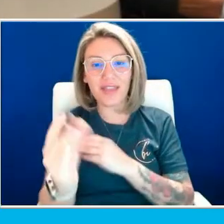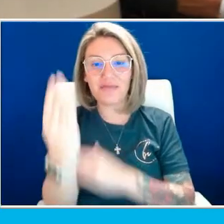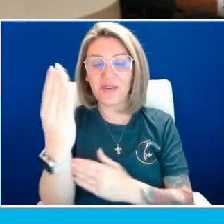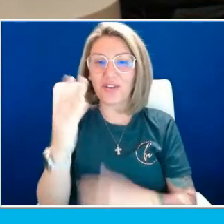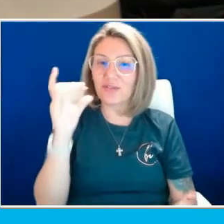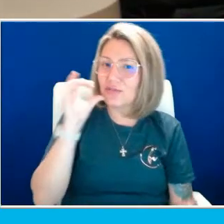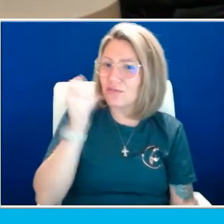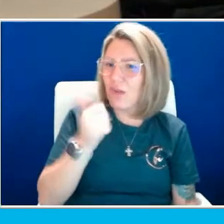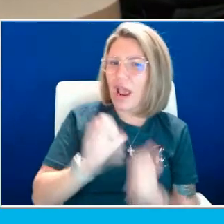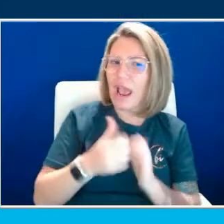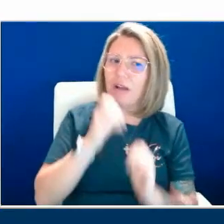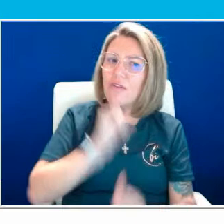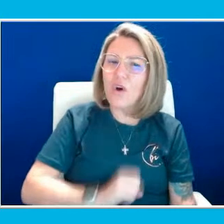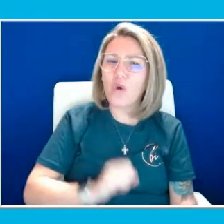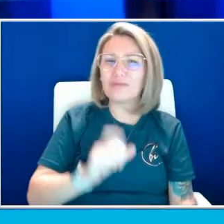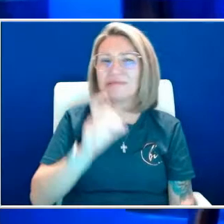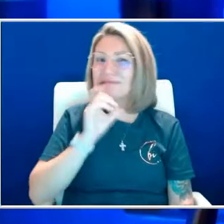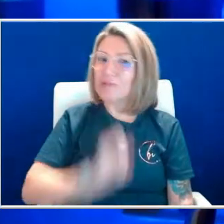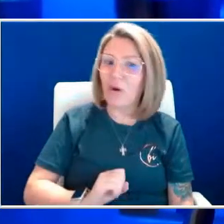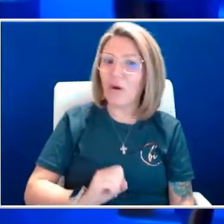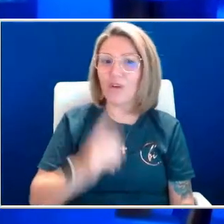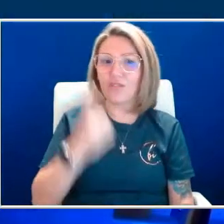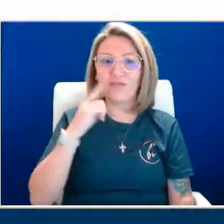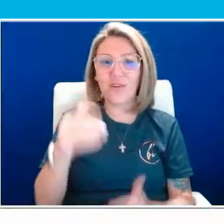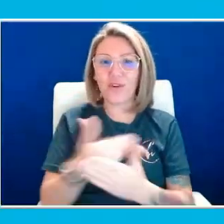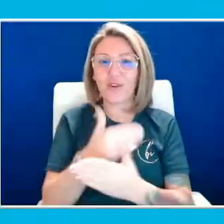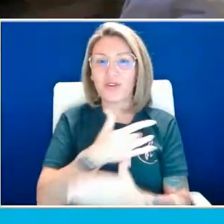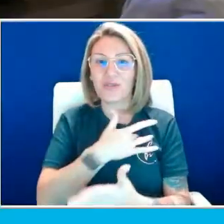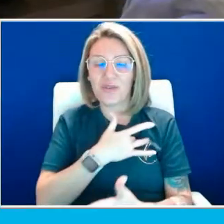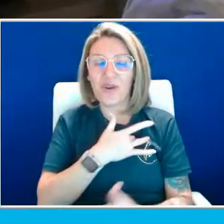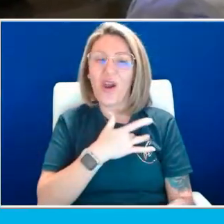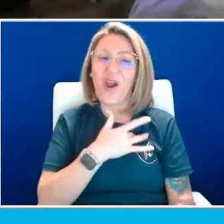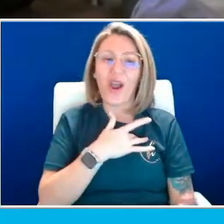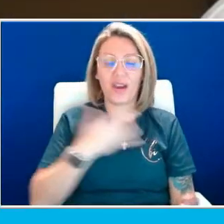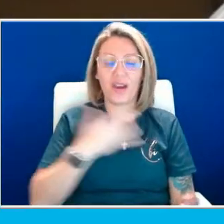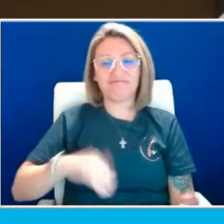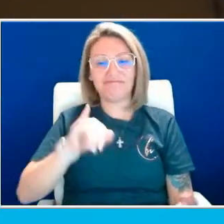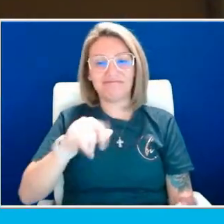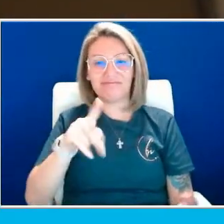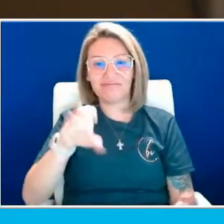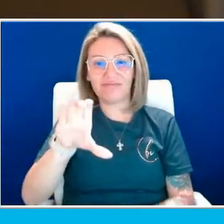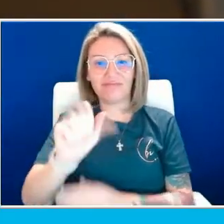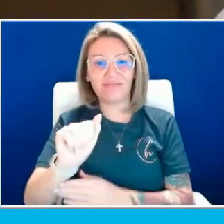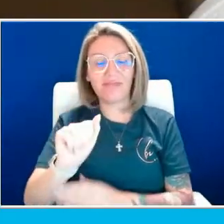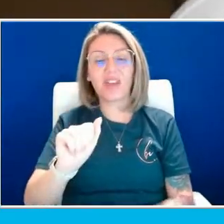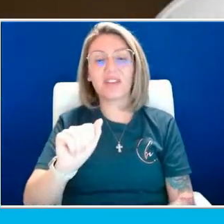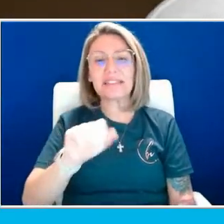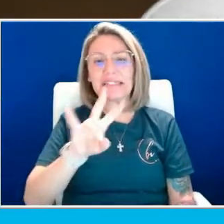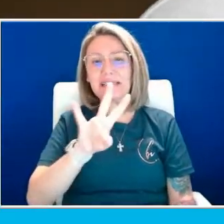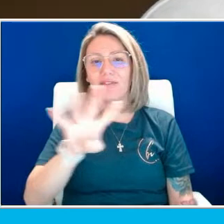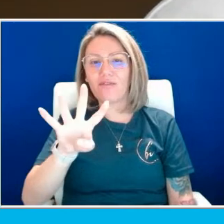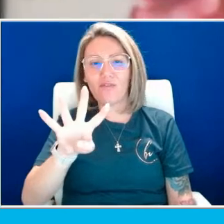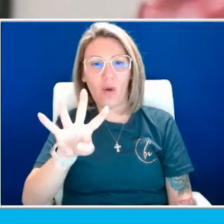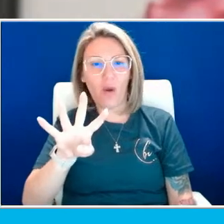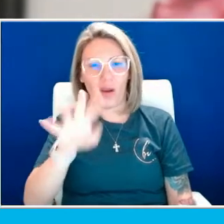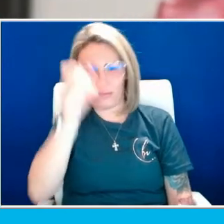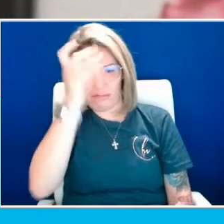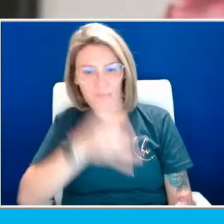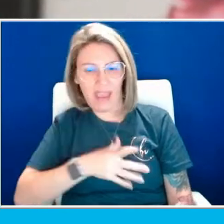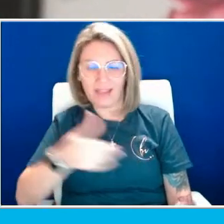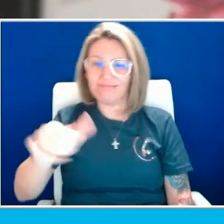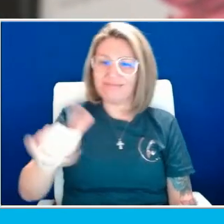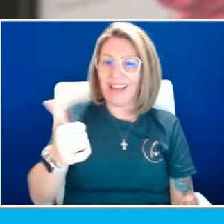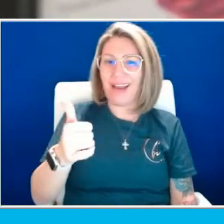is too old to get a new heart? I'm Jessica Lovell. When a 74-year-old man was denied a chance at a second heart, he